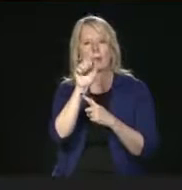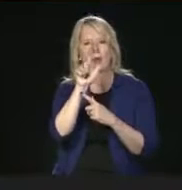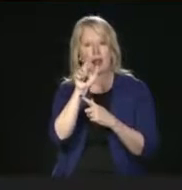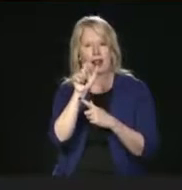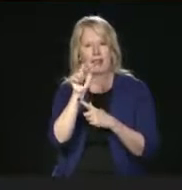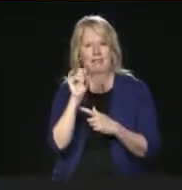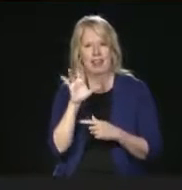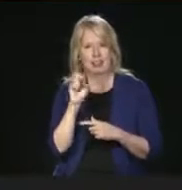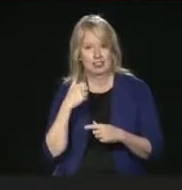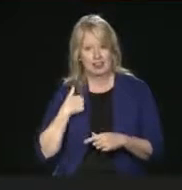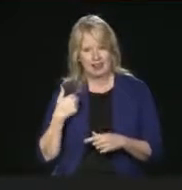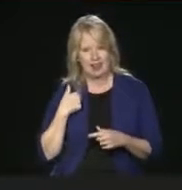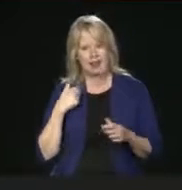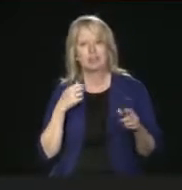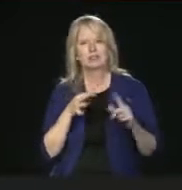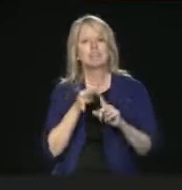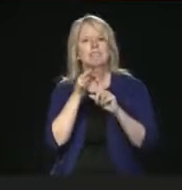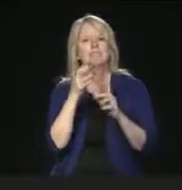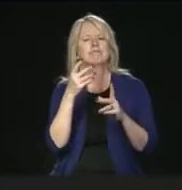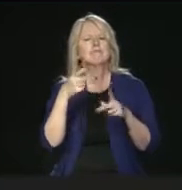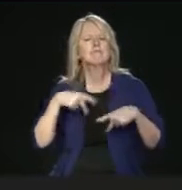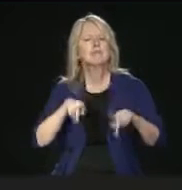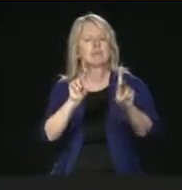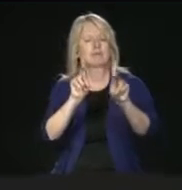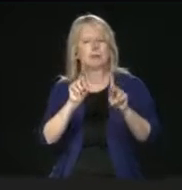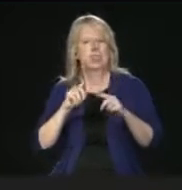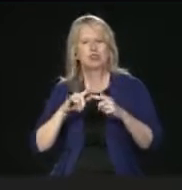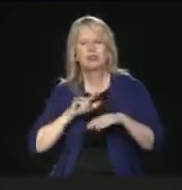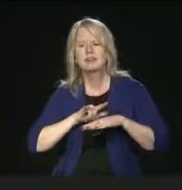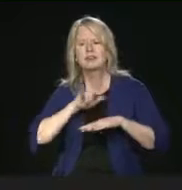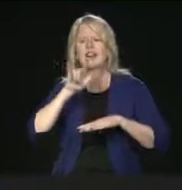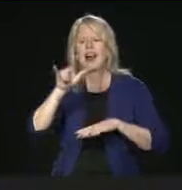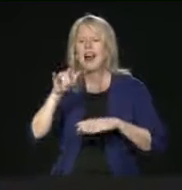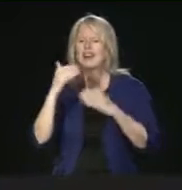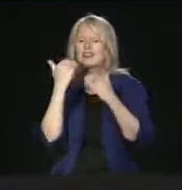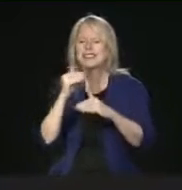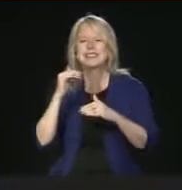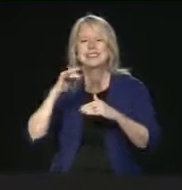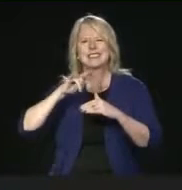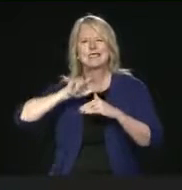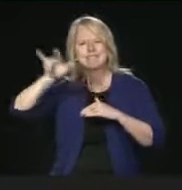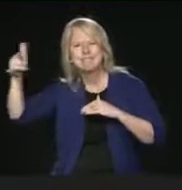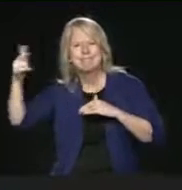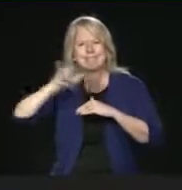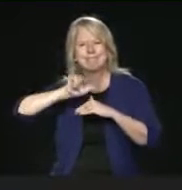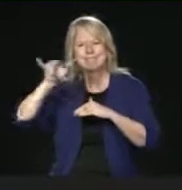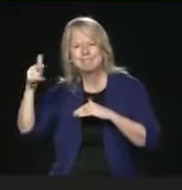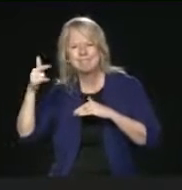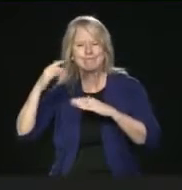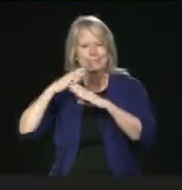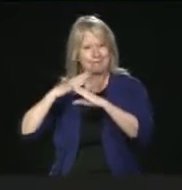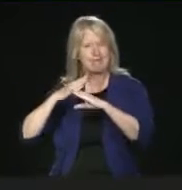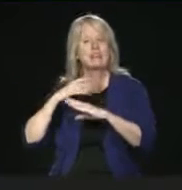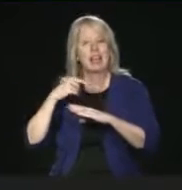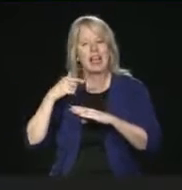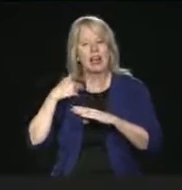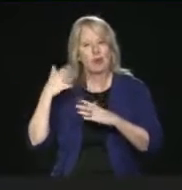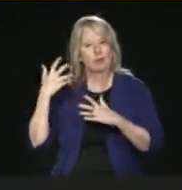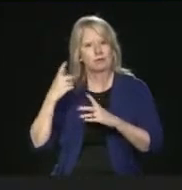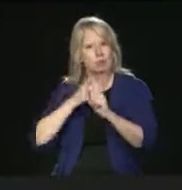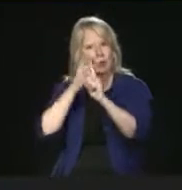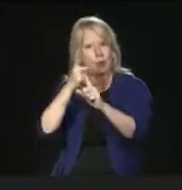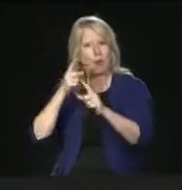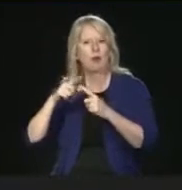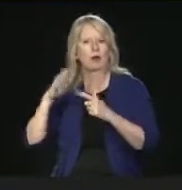to fly in airspaces that are now closed. It intends to bring thousands of people back home in the